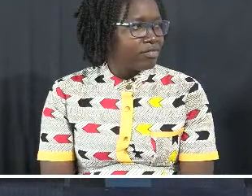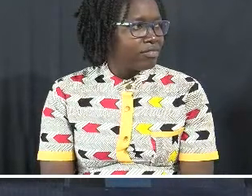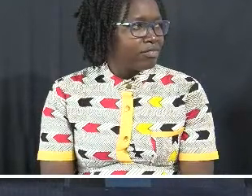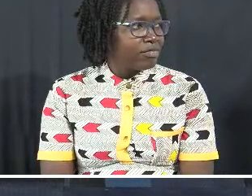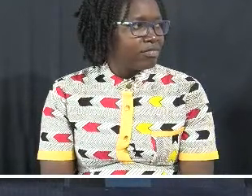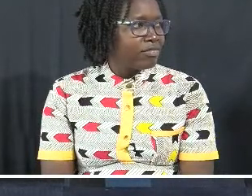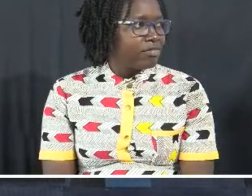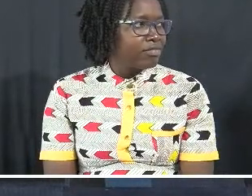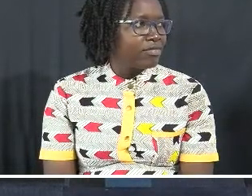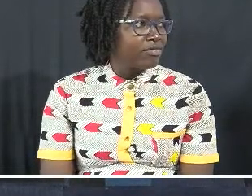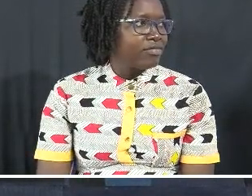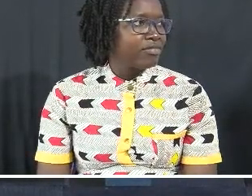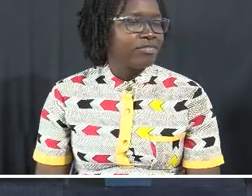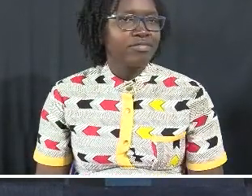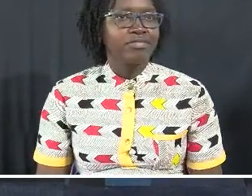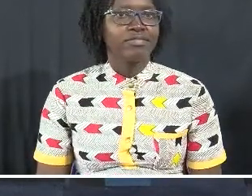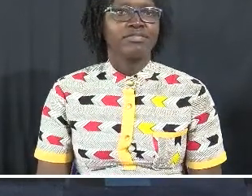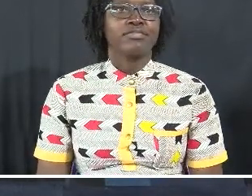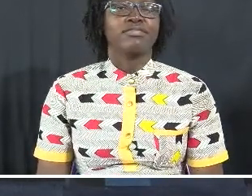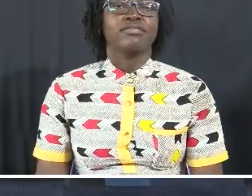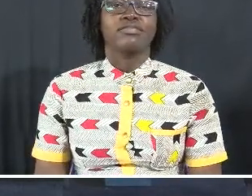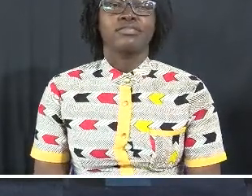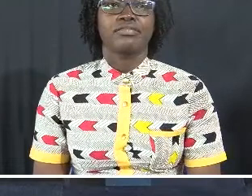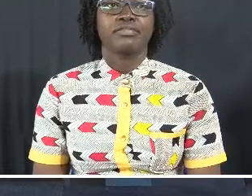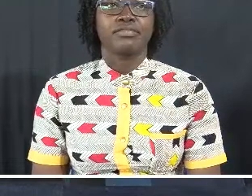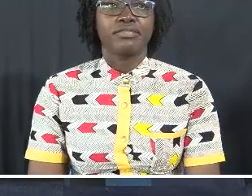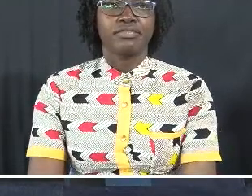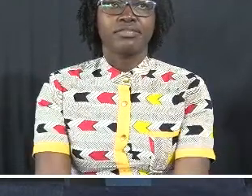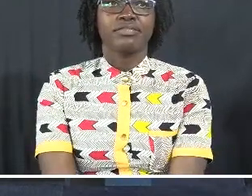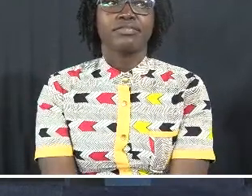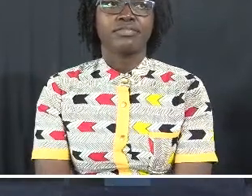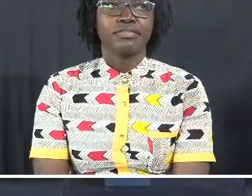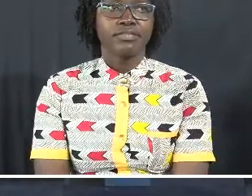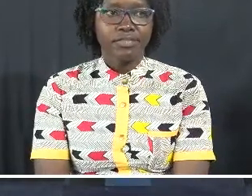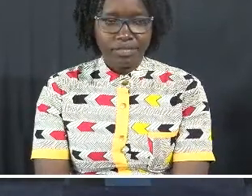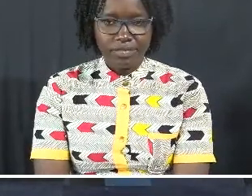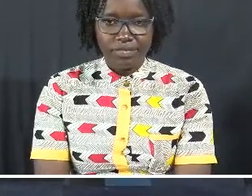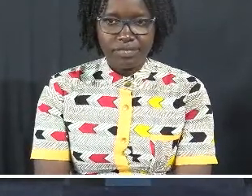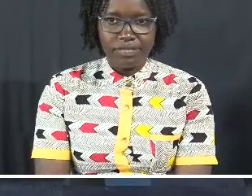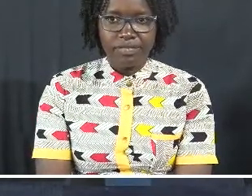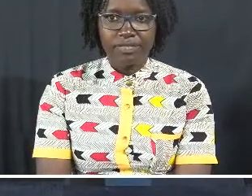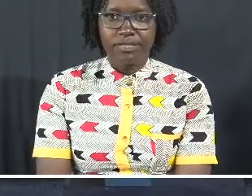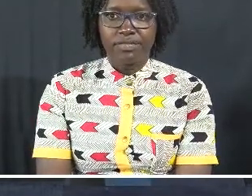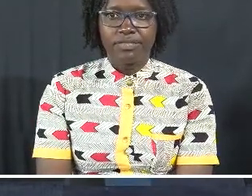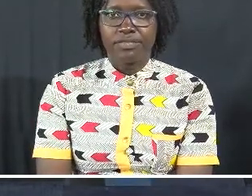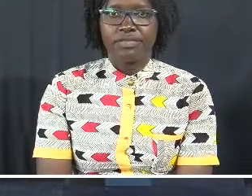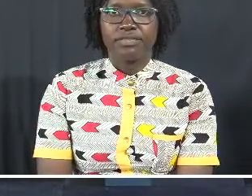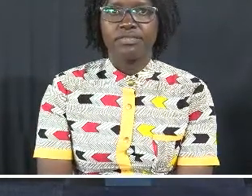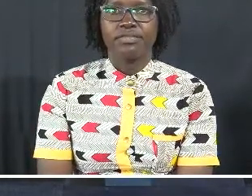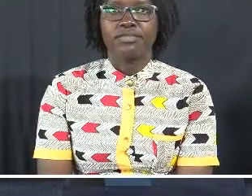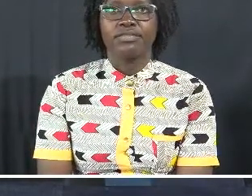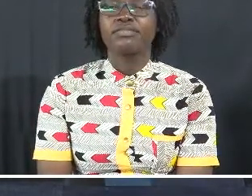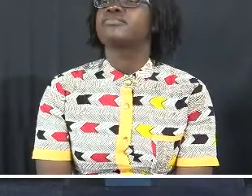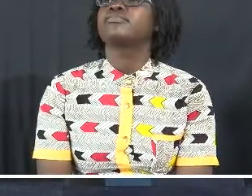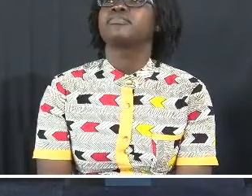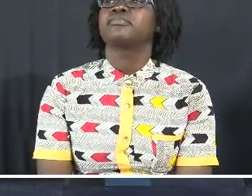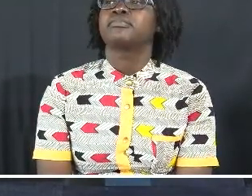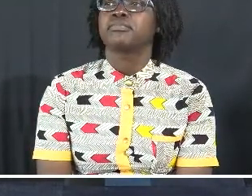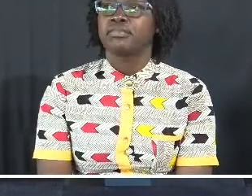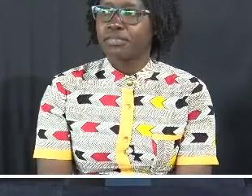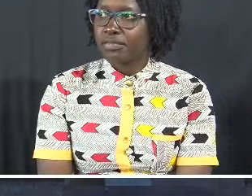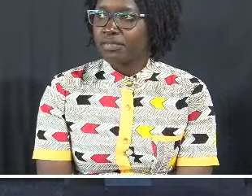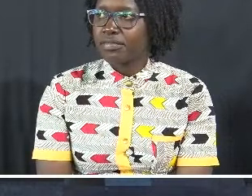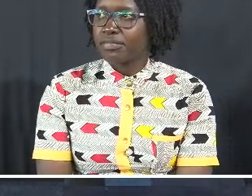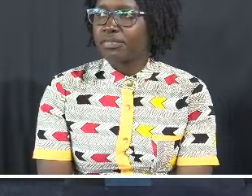seated first. I make this call after number one. And then I'm out of here as chorus has come here to sing the rest